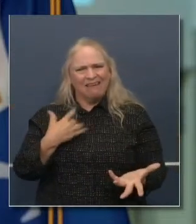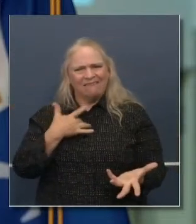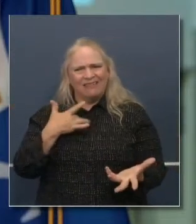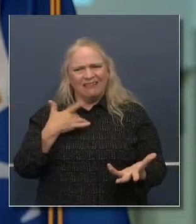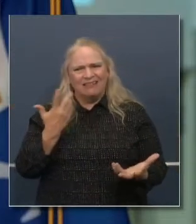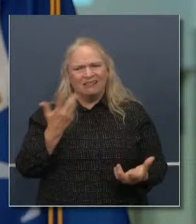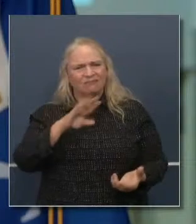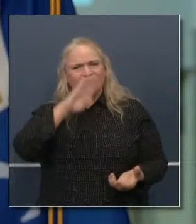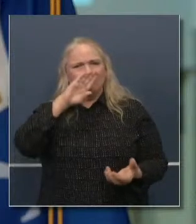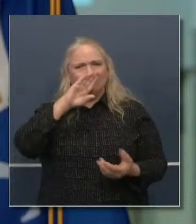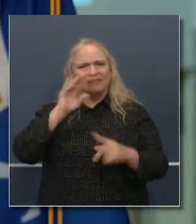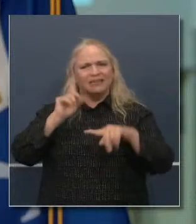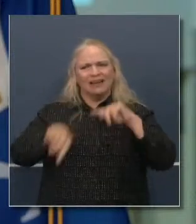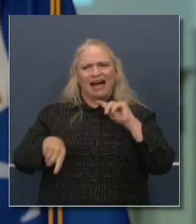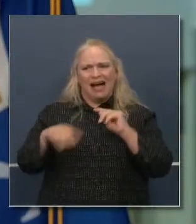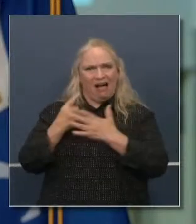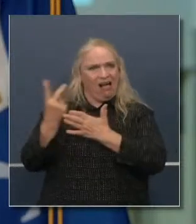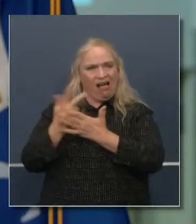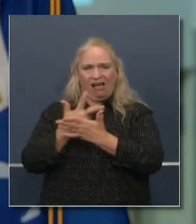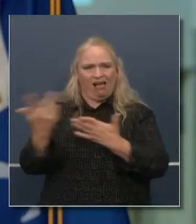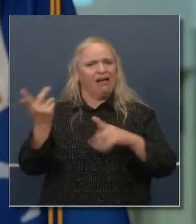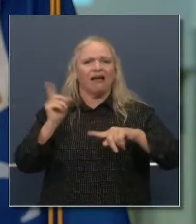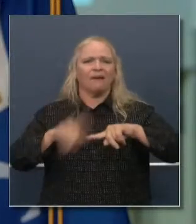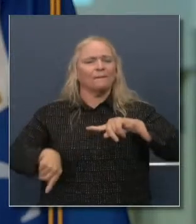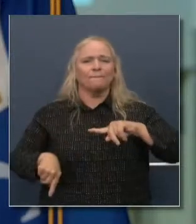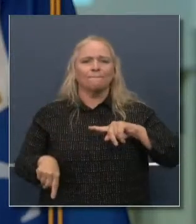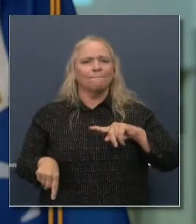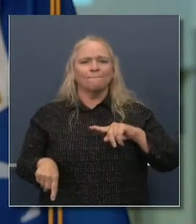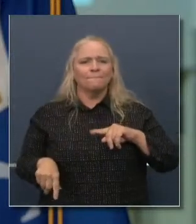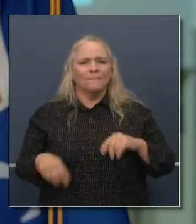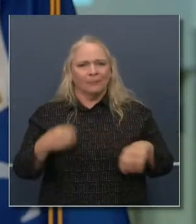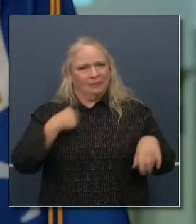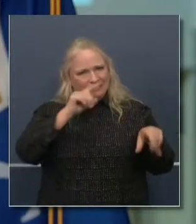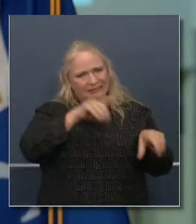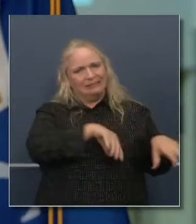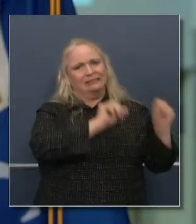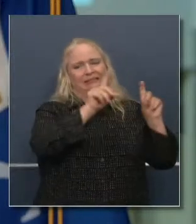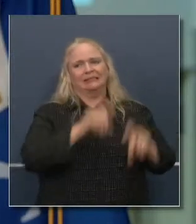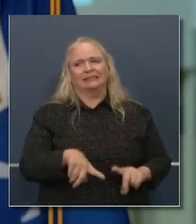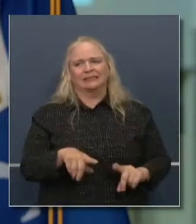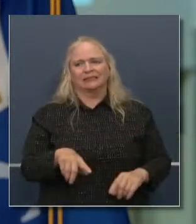she's positive for this. So, how that's actually effective at all.